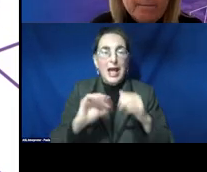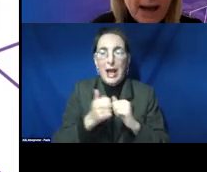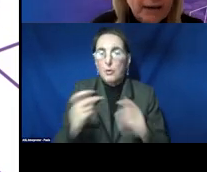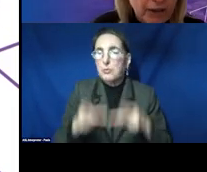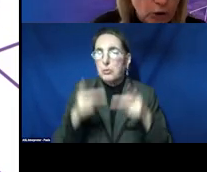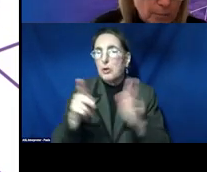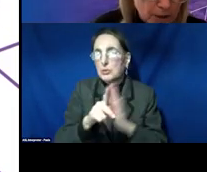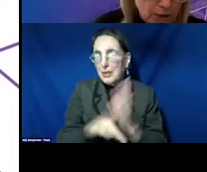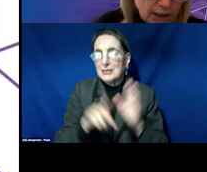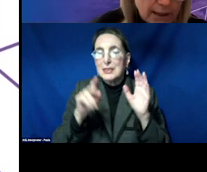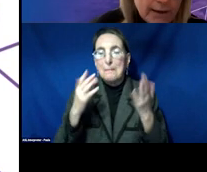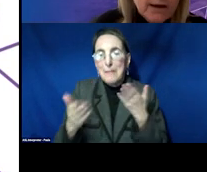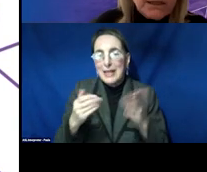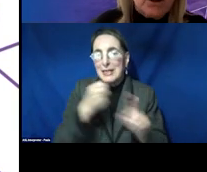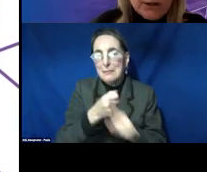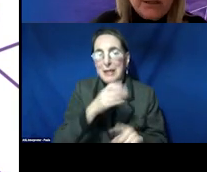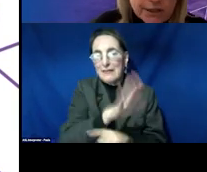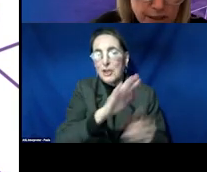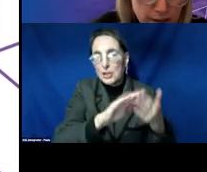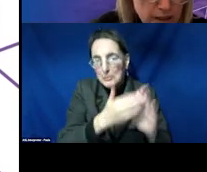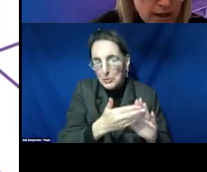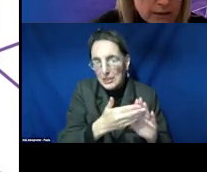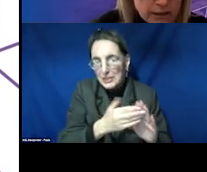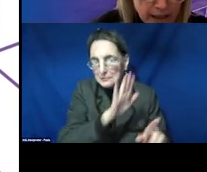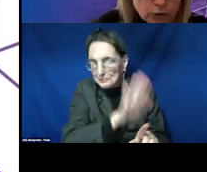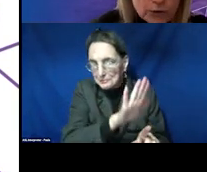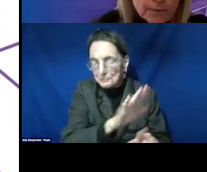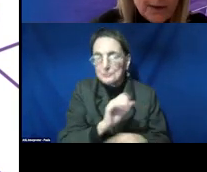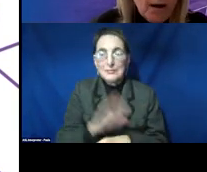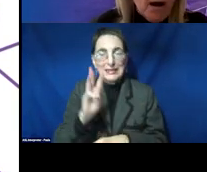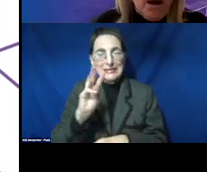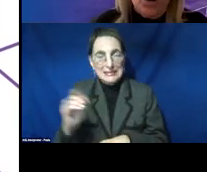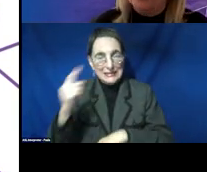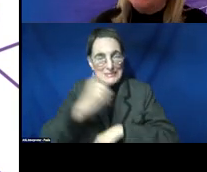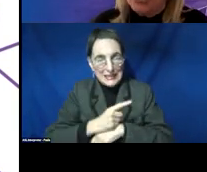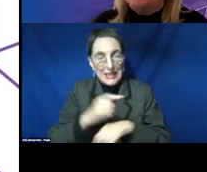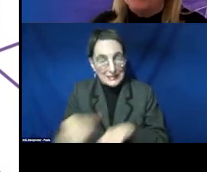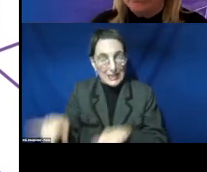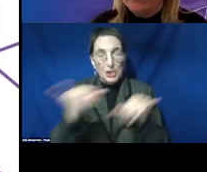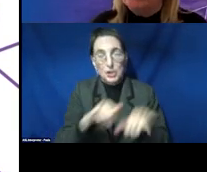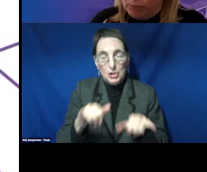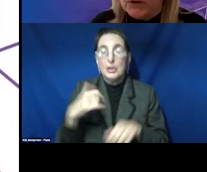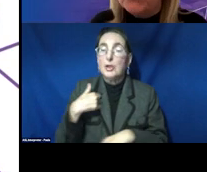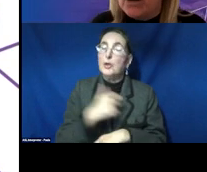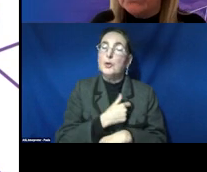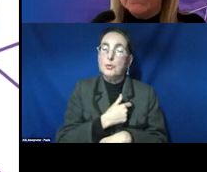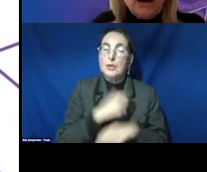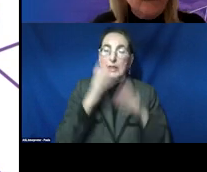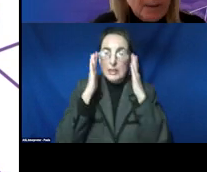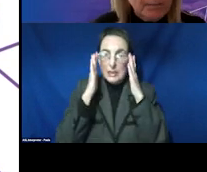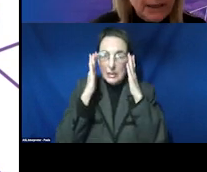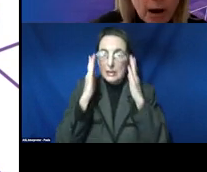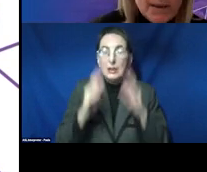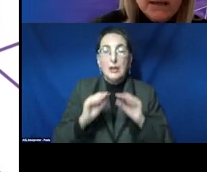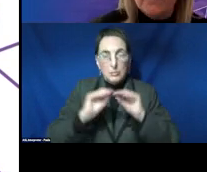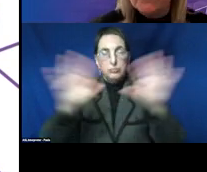may impact their community. So this is a 60-day standard. We go and put the document out